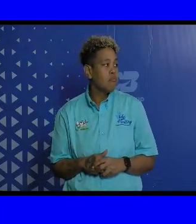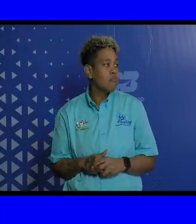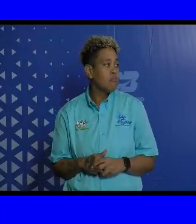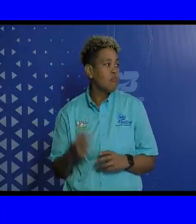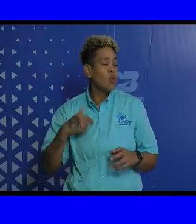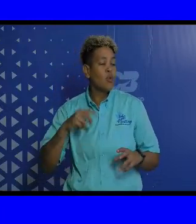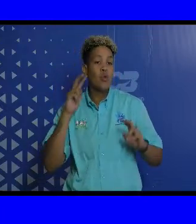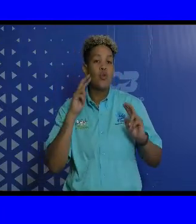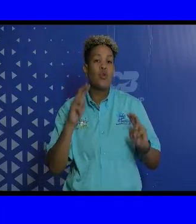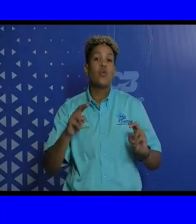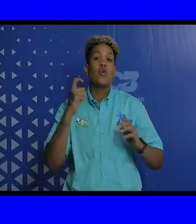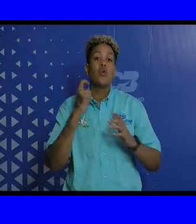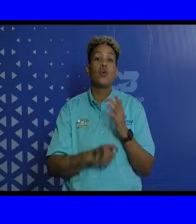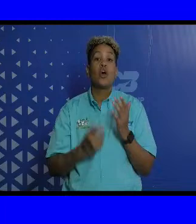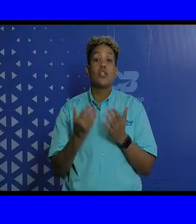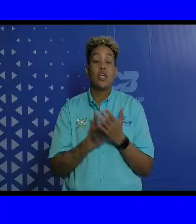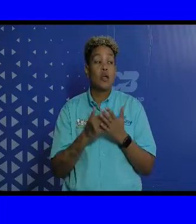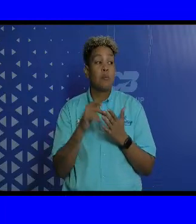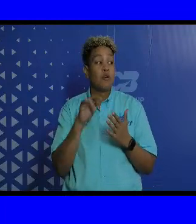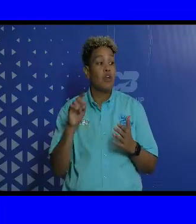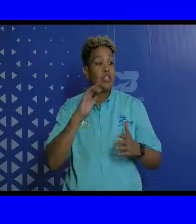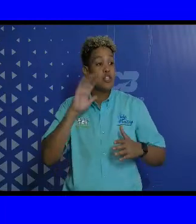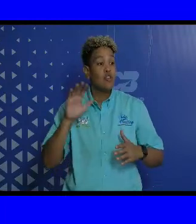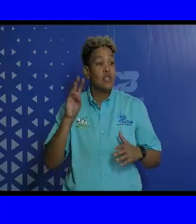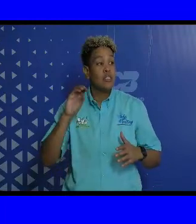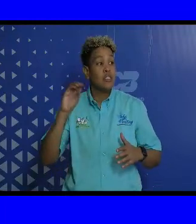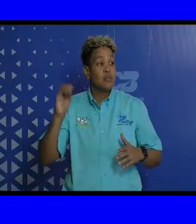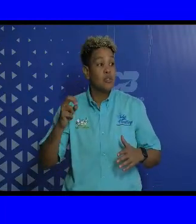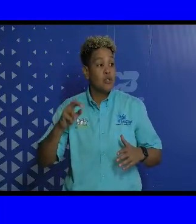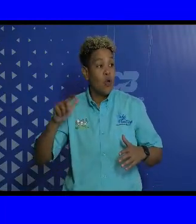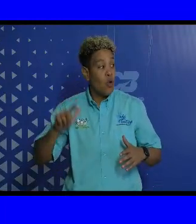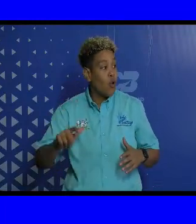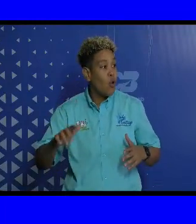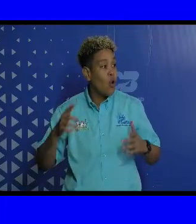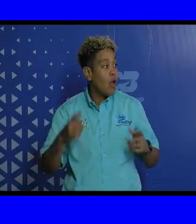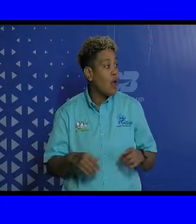We also are looking to have a cost-to-income ratio around 60% or lower.